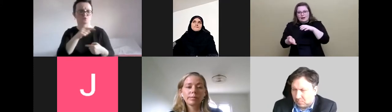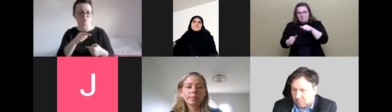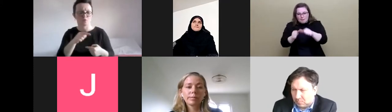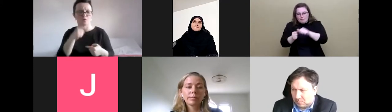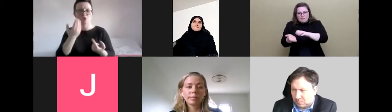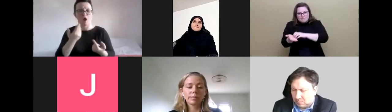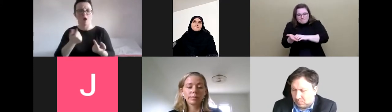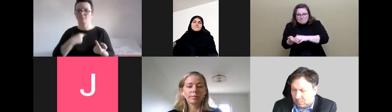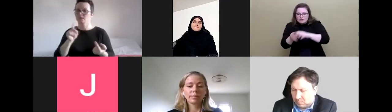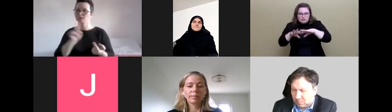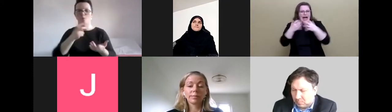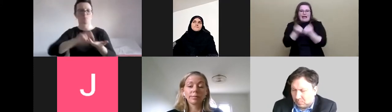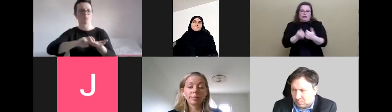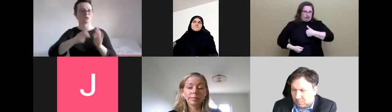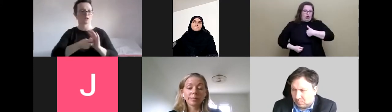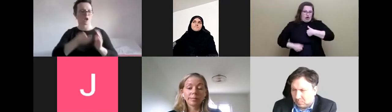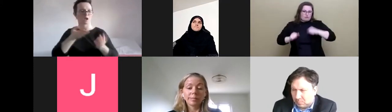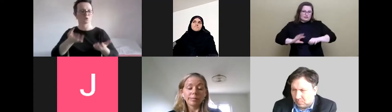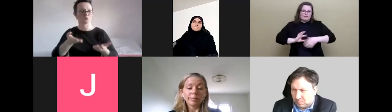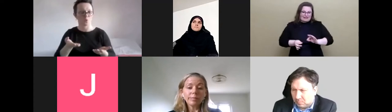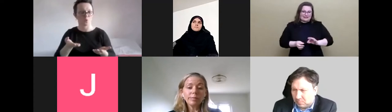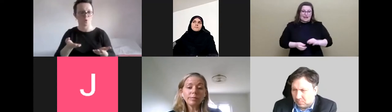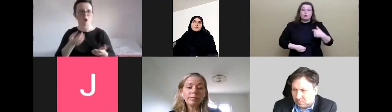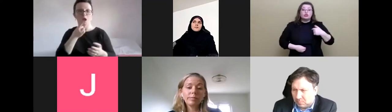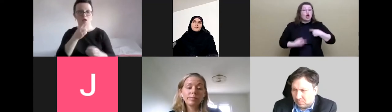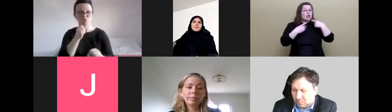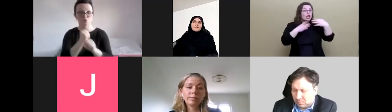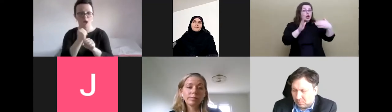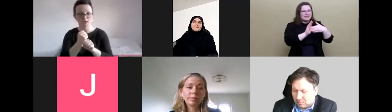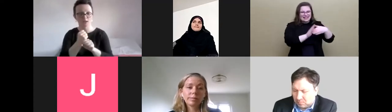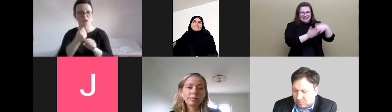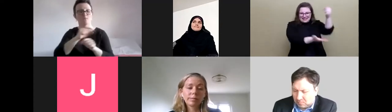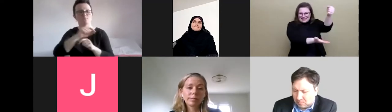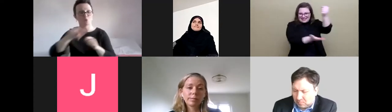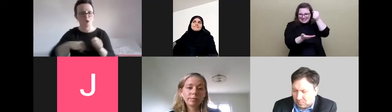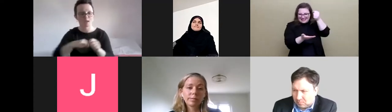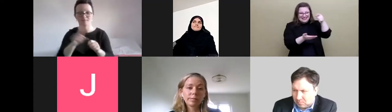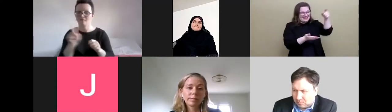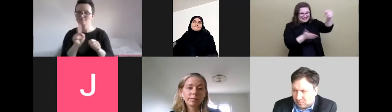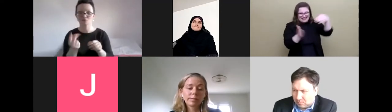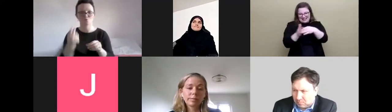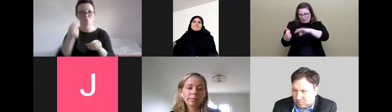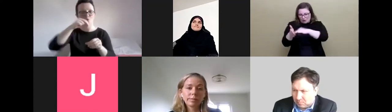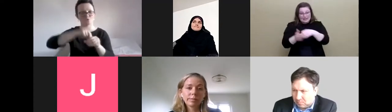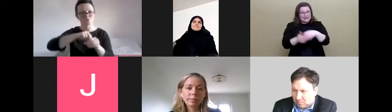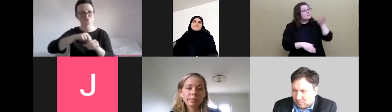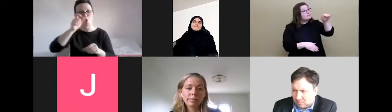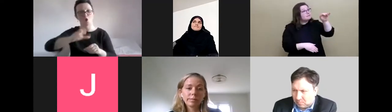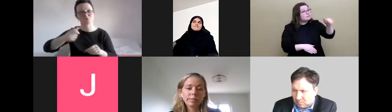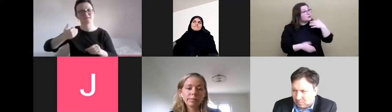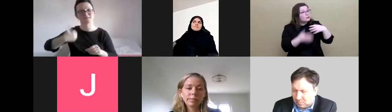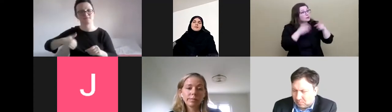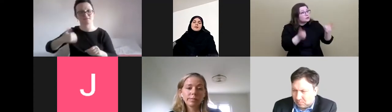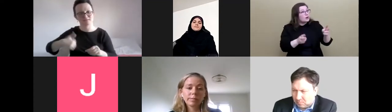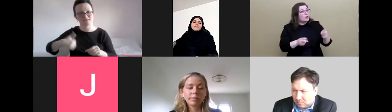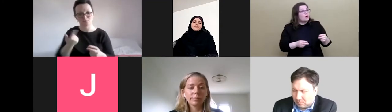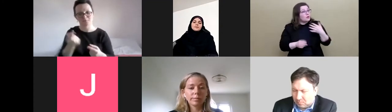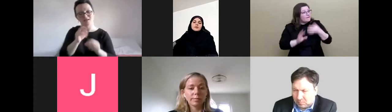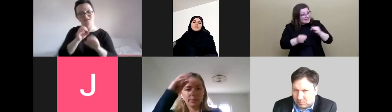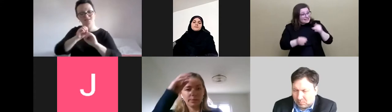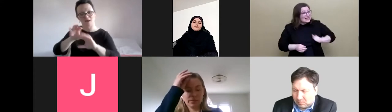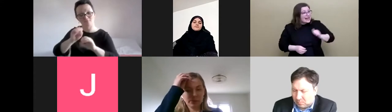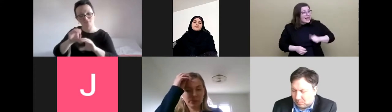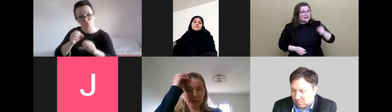other things. And when I tell the donor that this is the case, they tell me, well, we didn't plan for this.